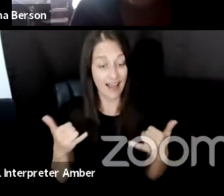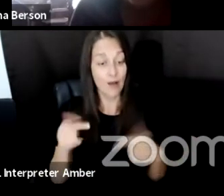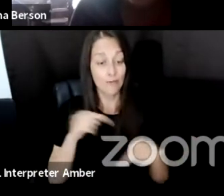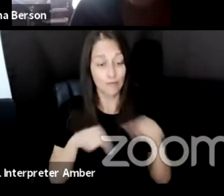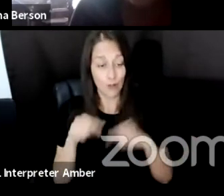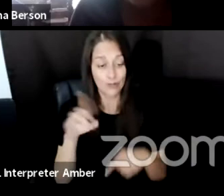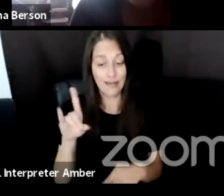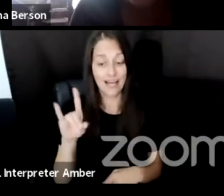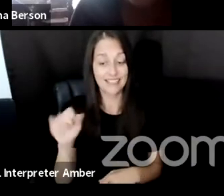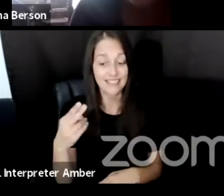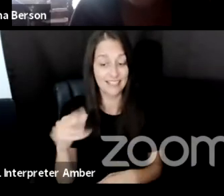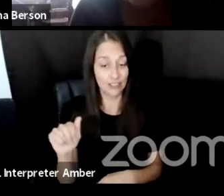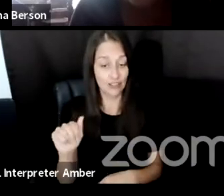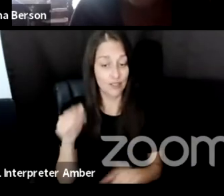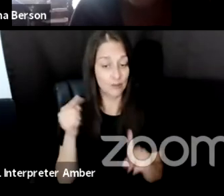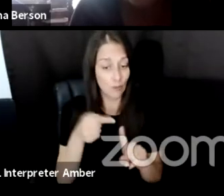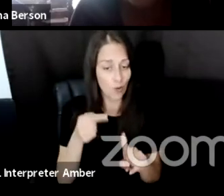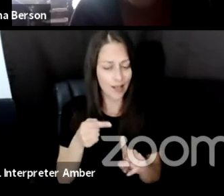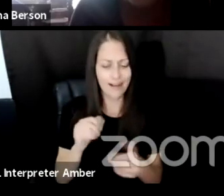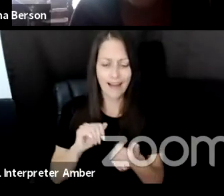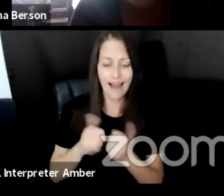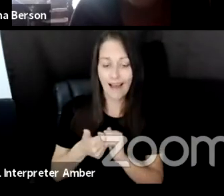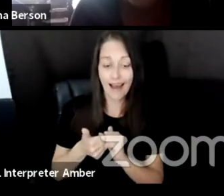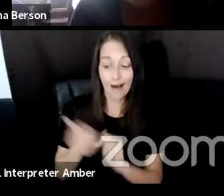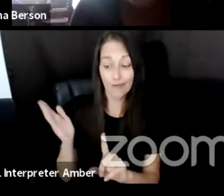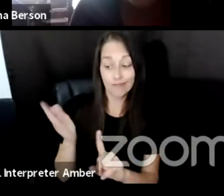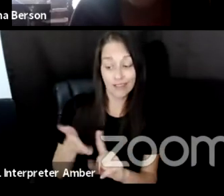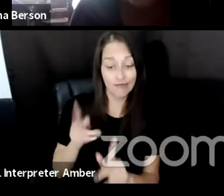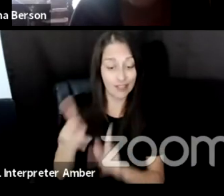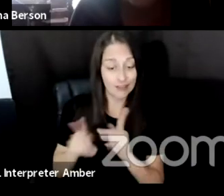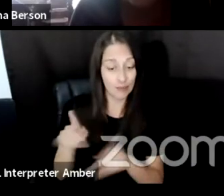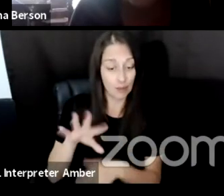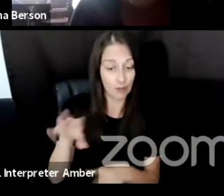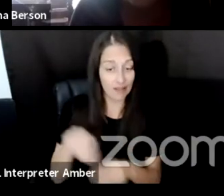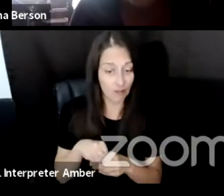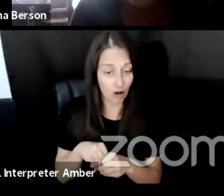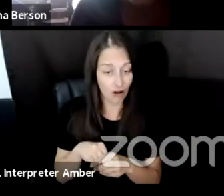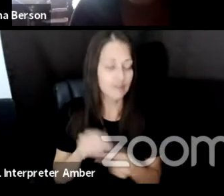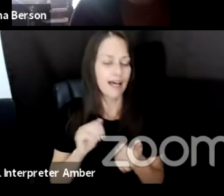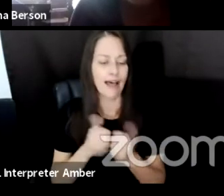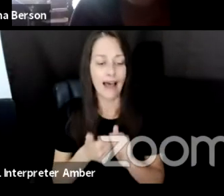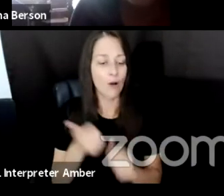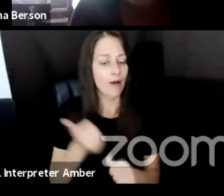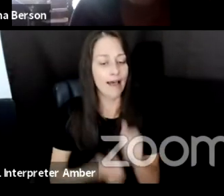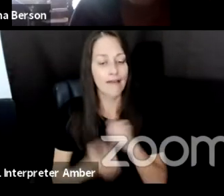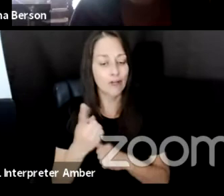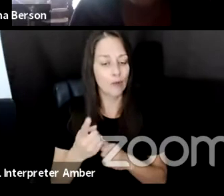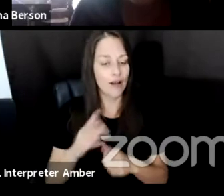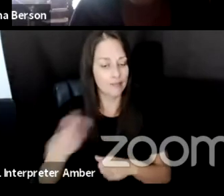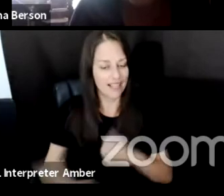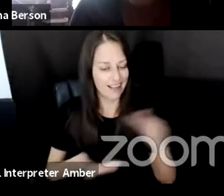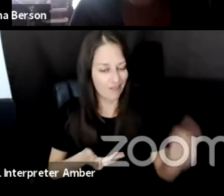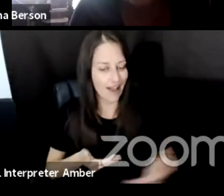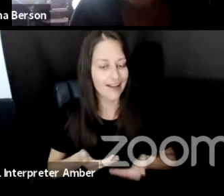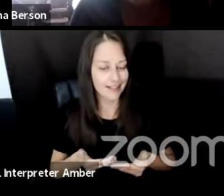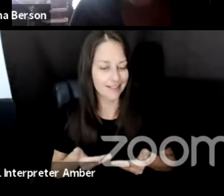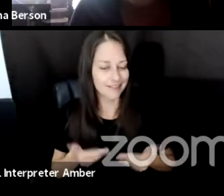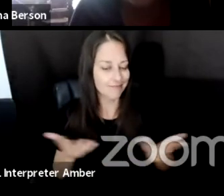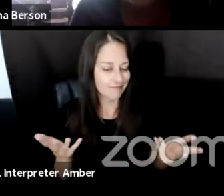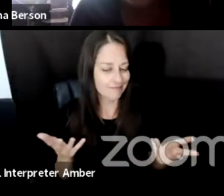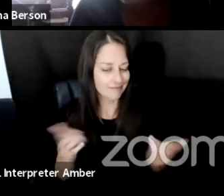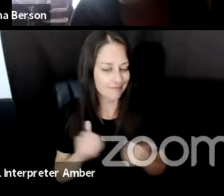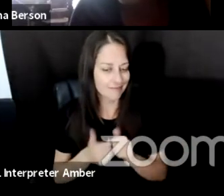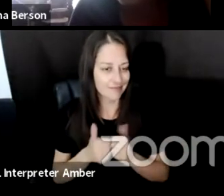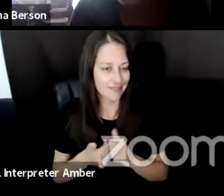like, how do you get people to be involved? And how does everyone get invited to the party, you know? Yeah, I think